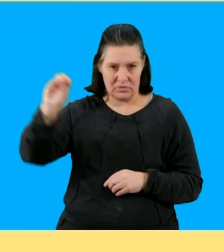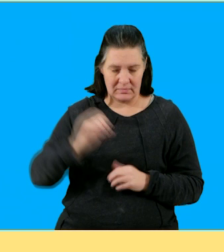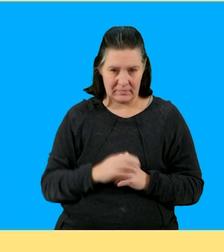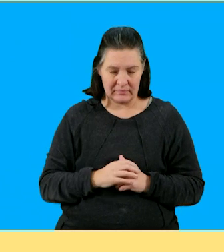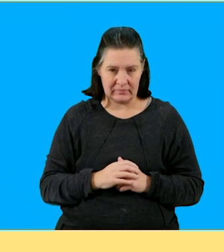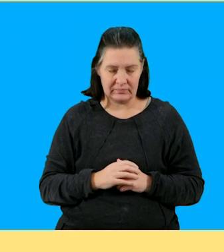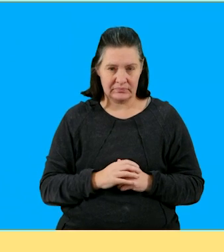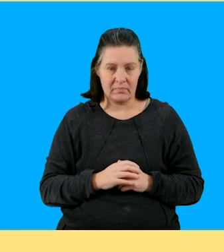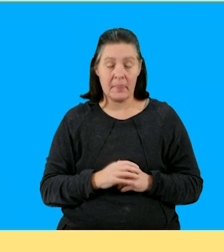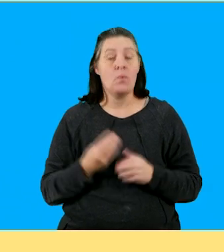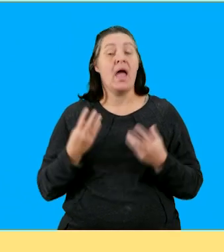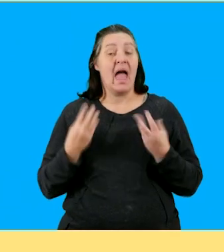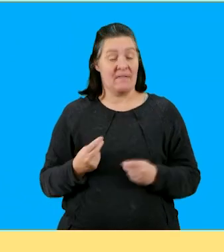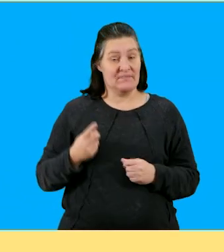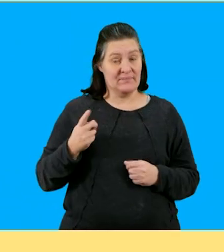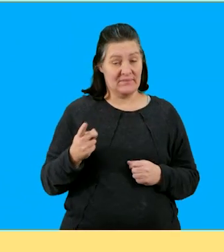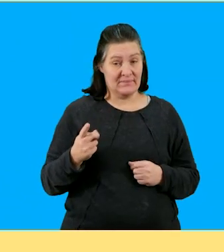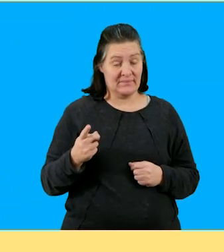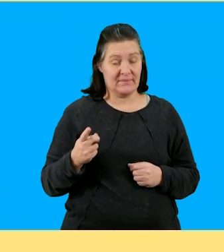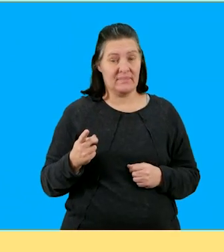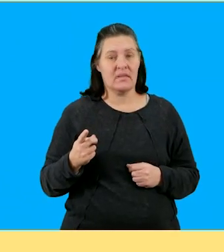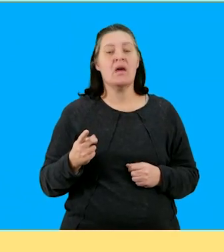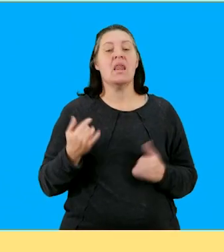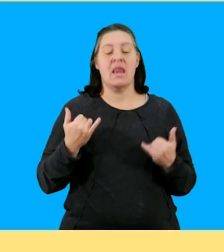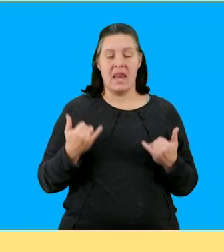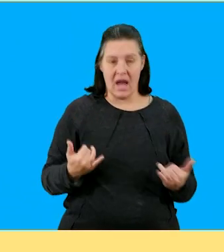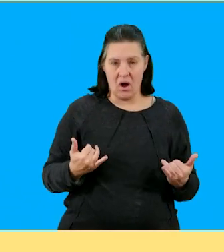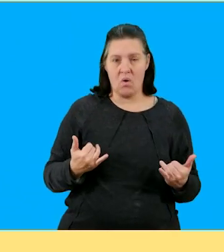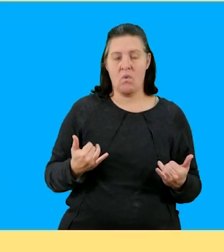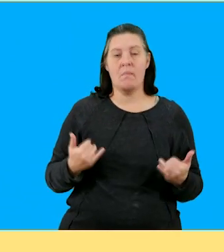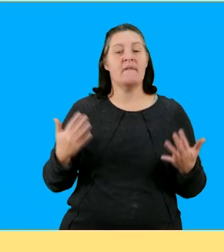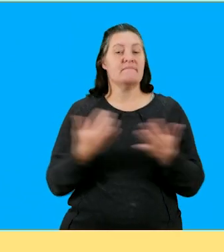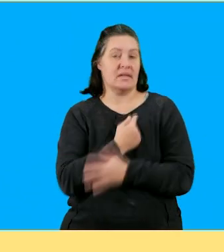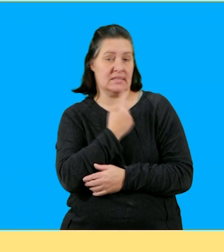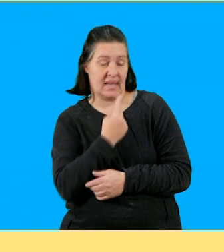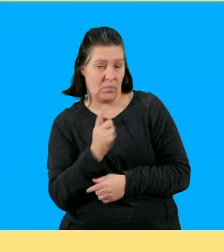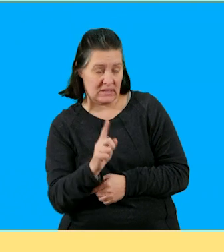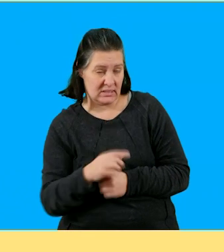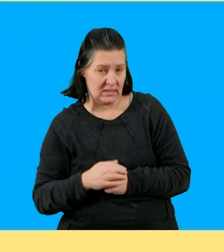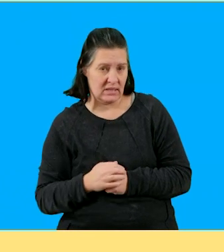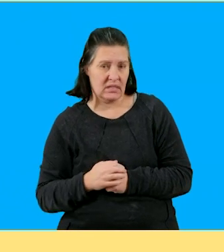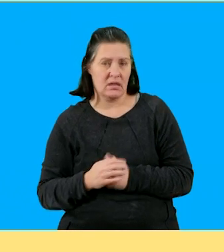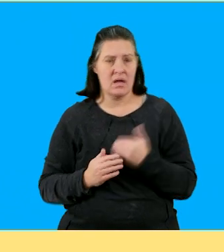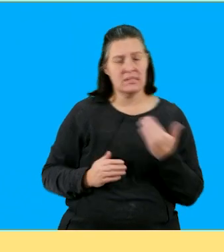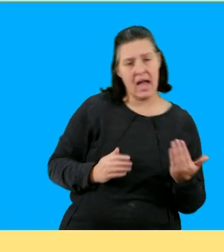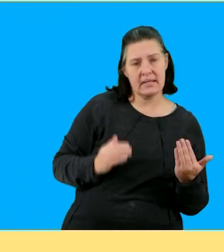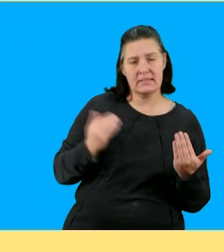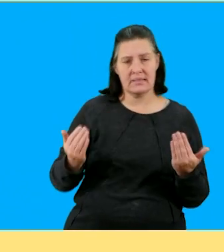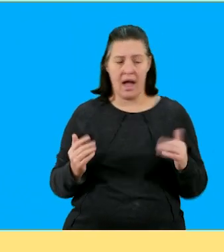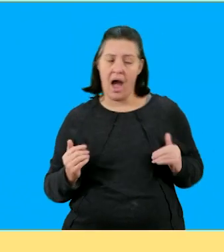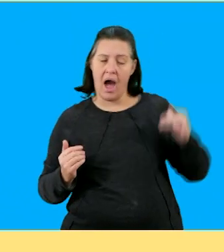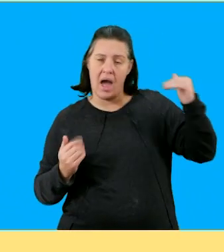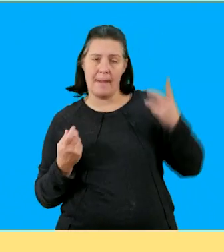118,500. When I have these figures, therefore, I can then quickly say which side has the